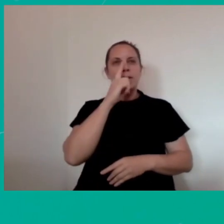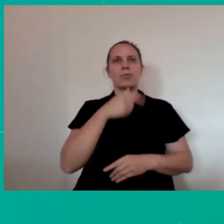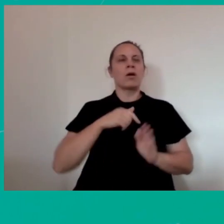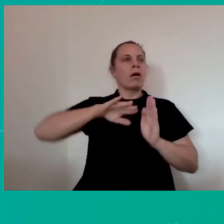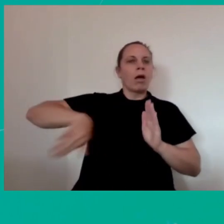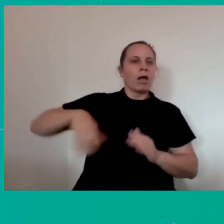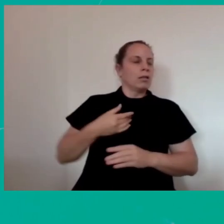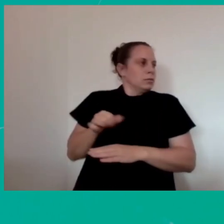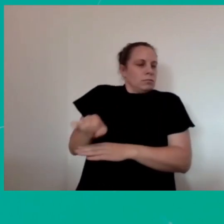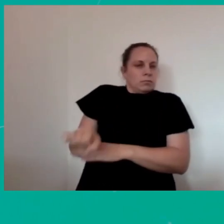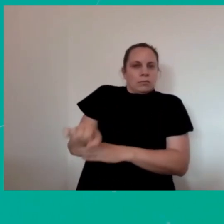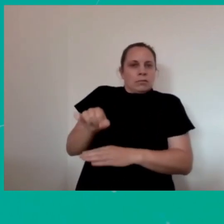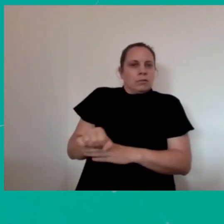it.